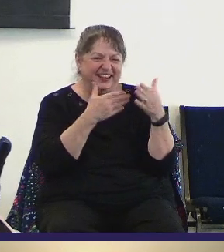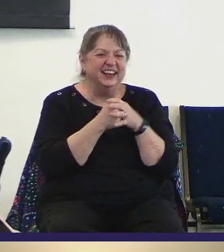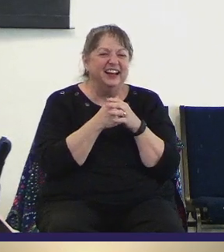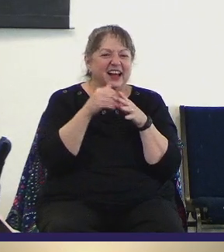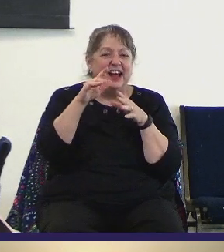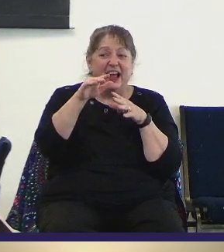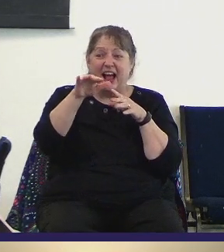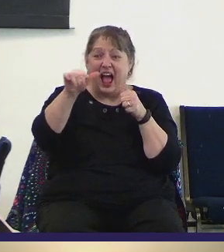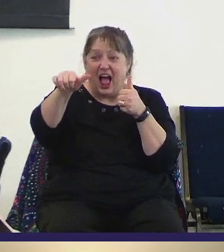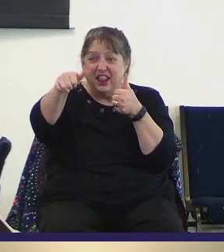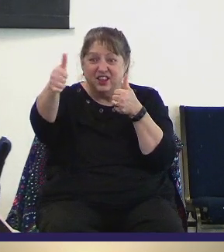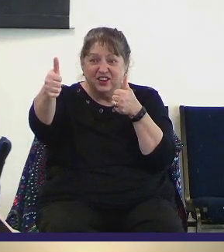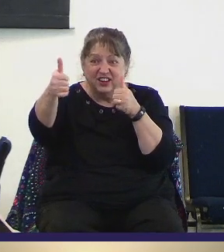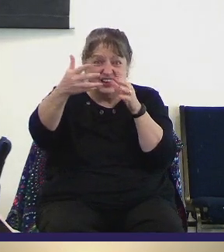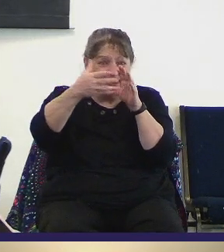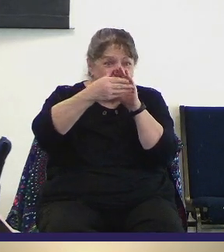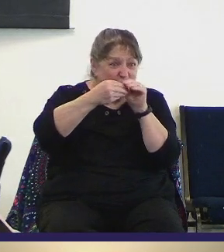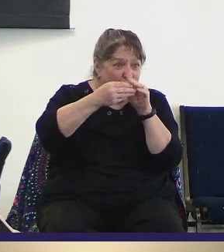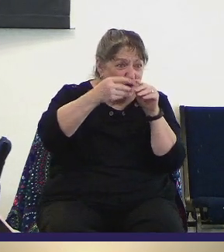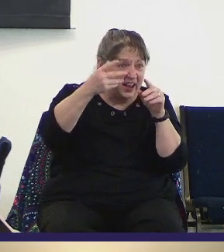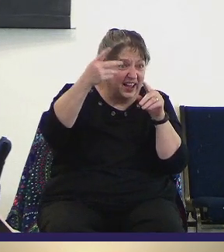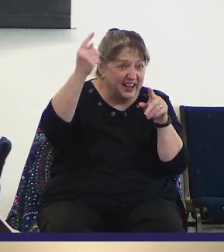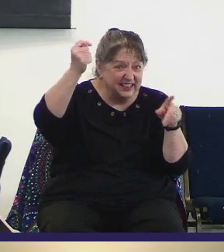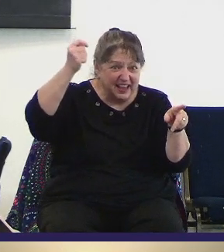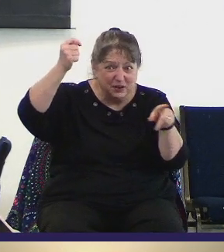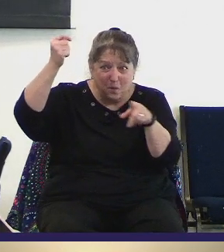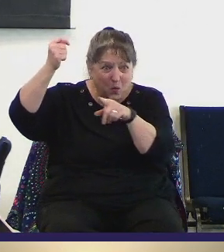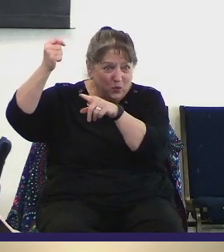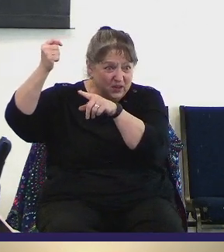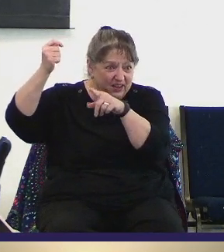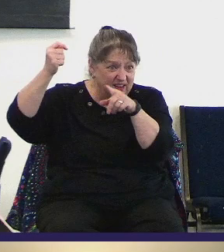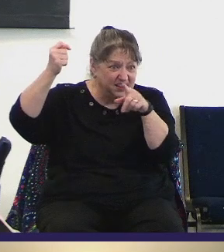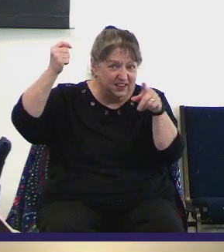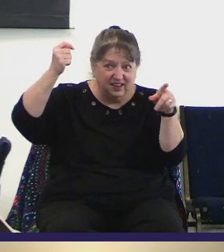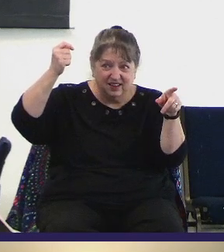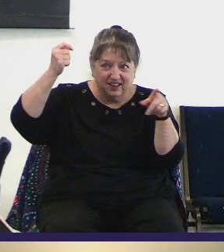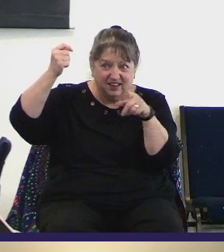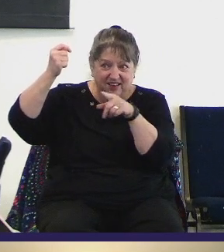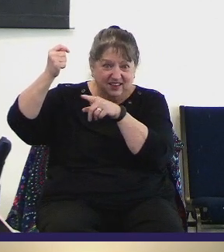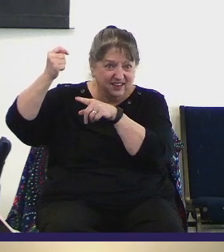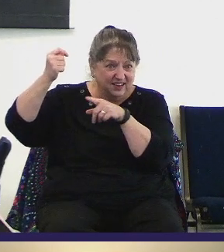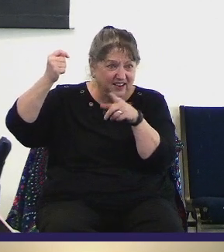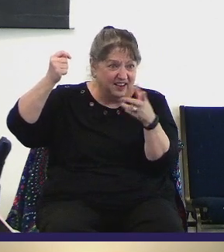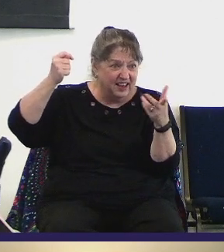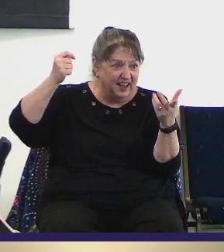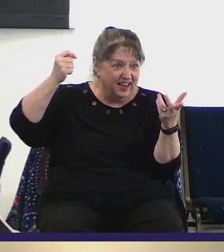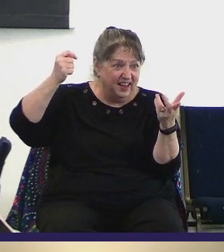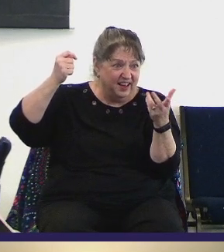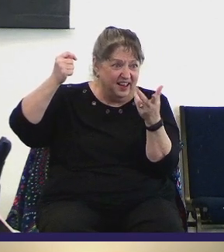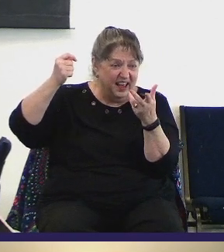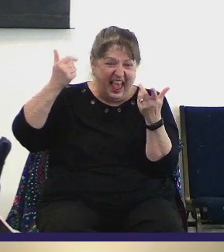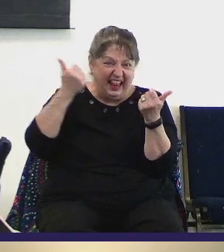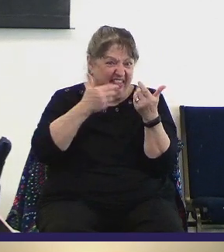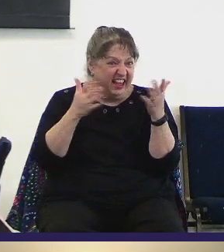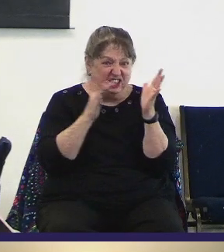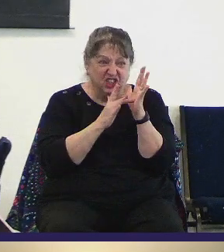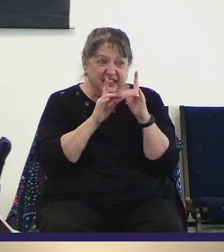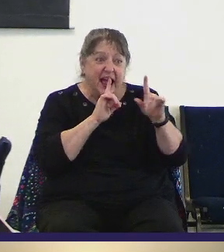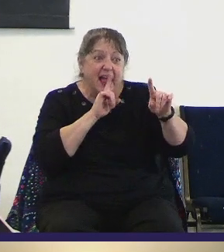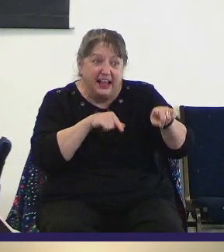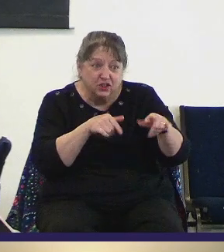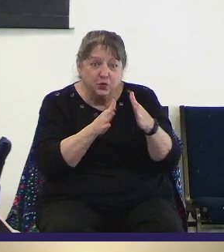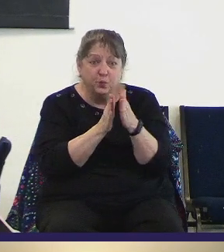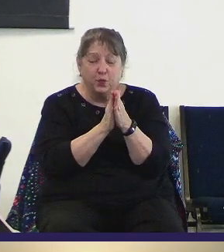anybody else want to share? Couple of minutes here, something Jesus did, a prayer request, a prayer thought, something he said